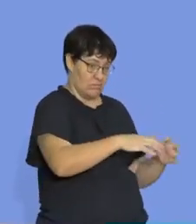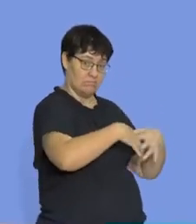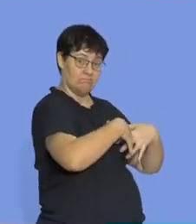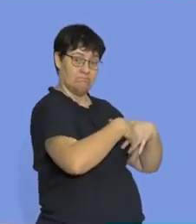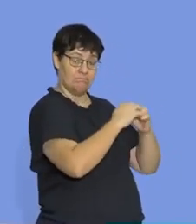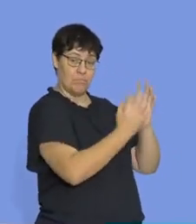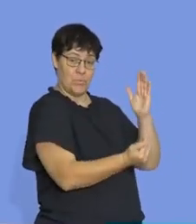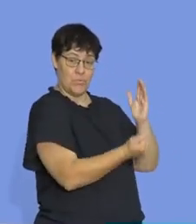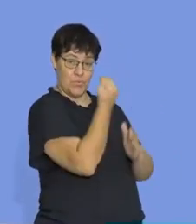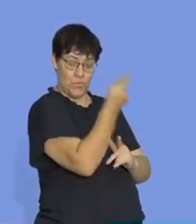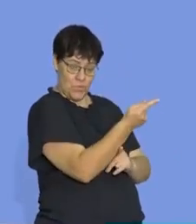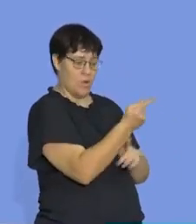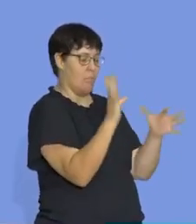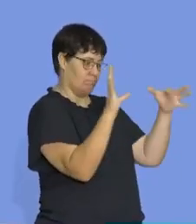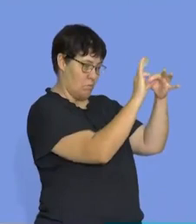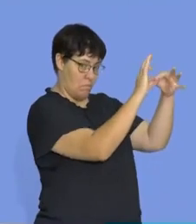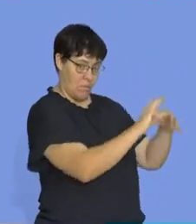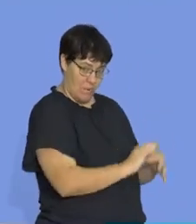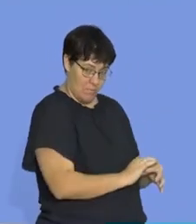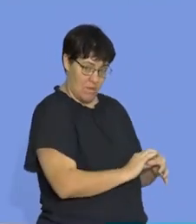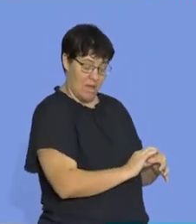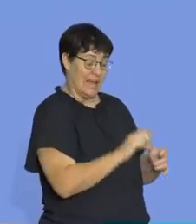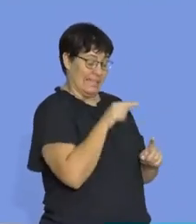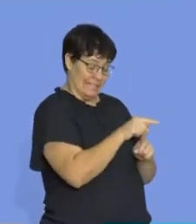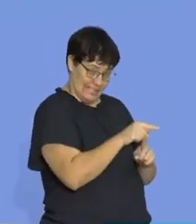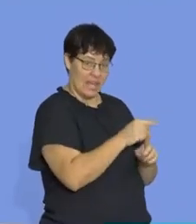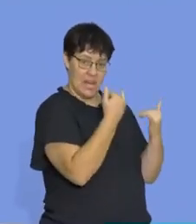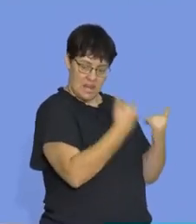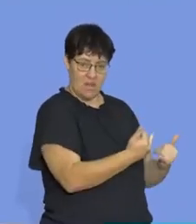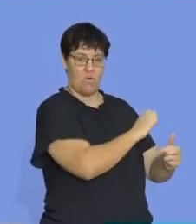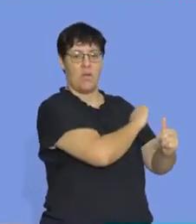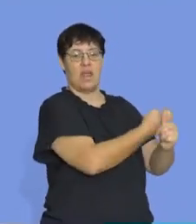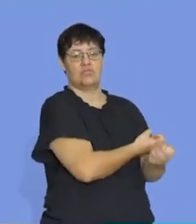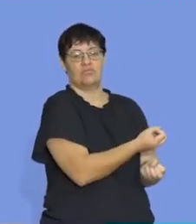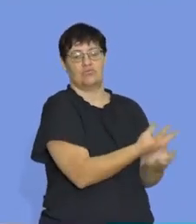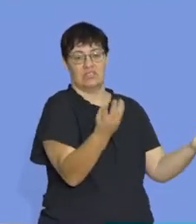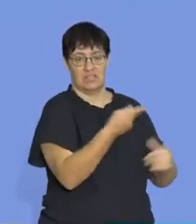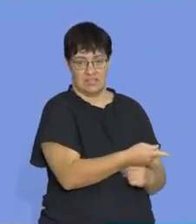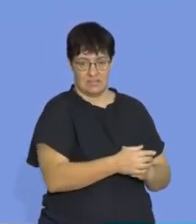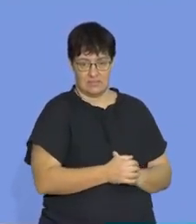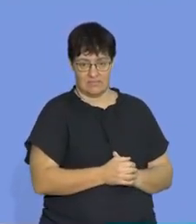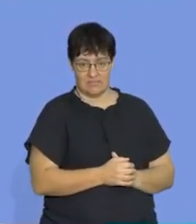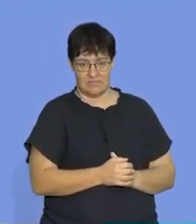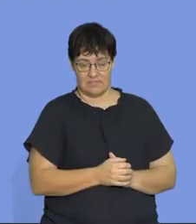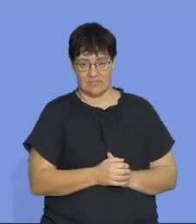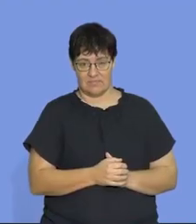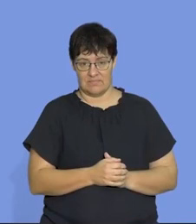formation of new bonds or new products happens, energy is actually released.